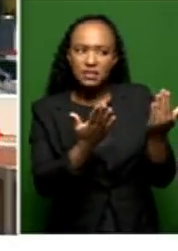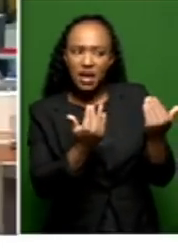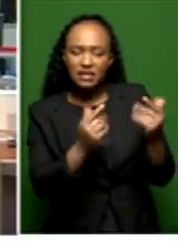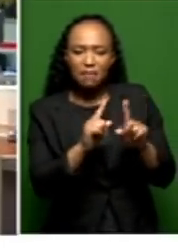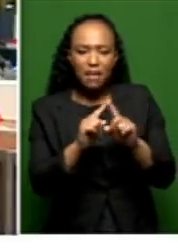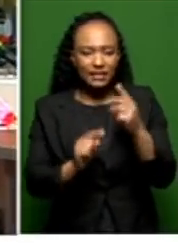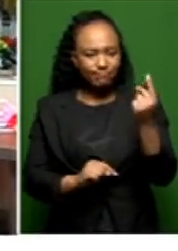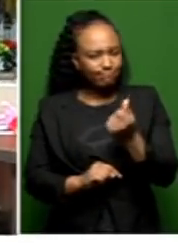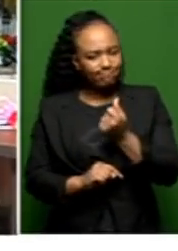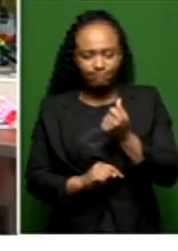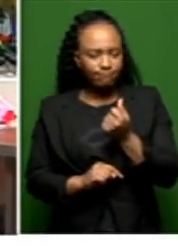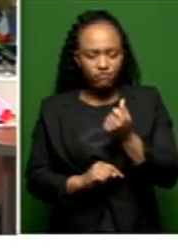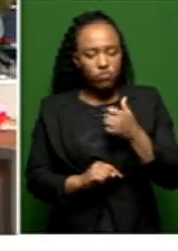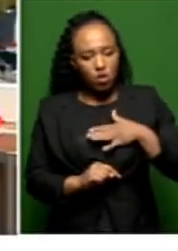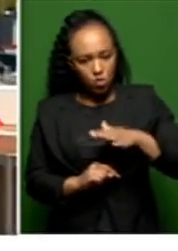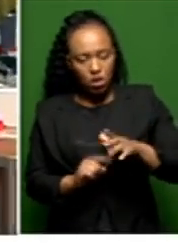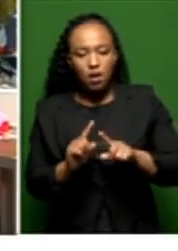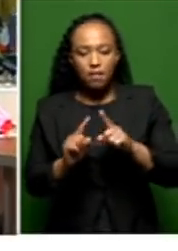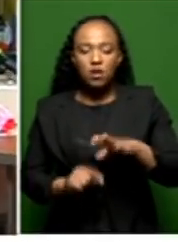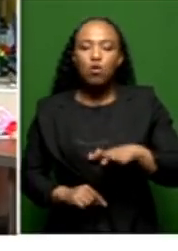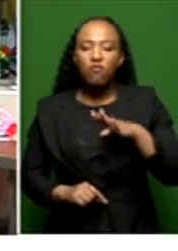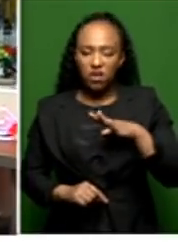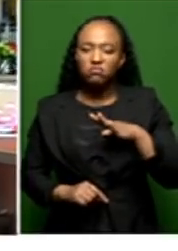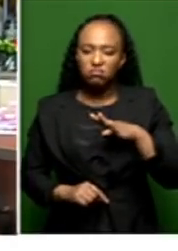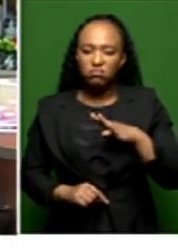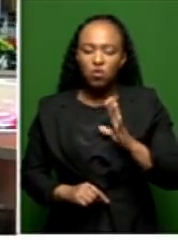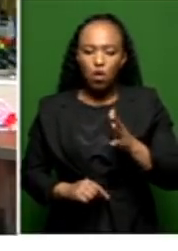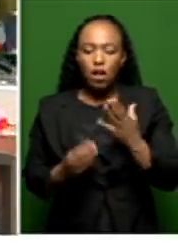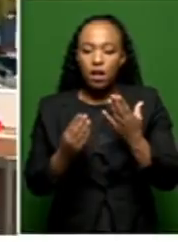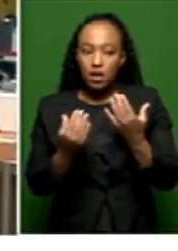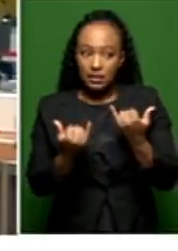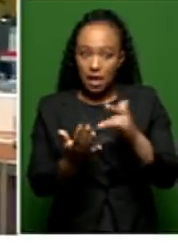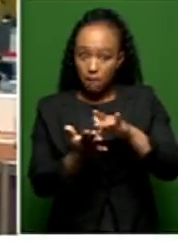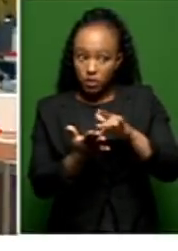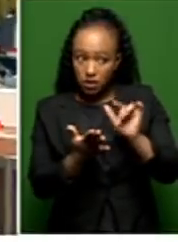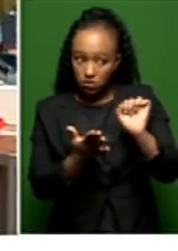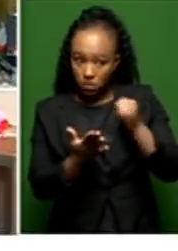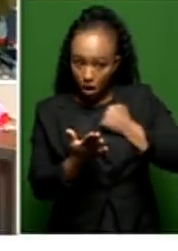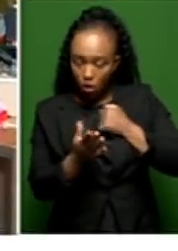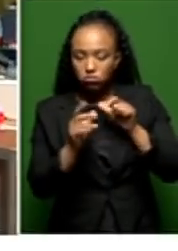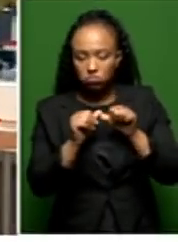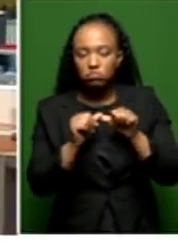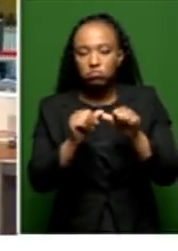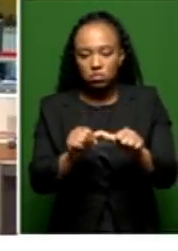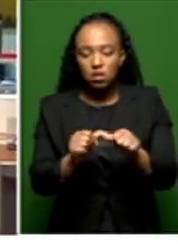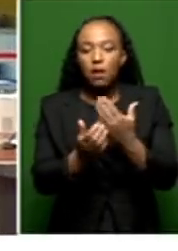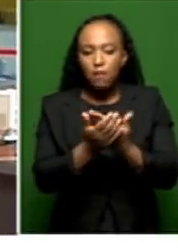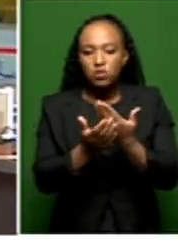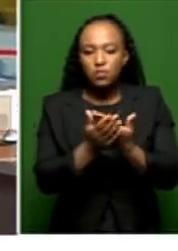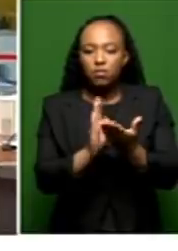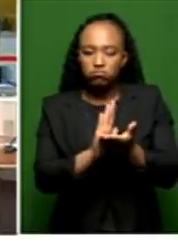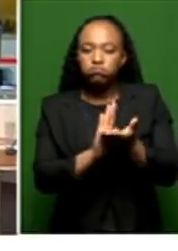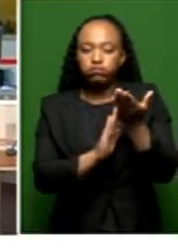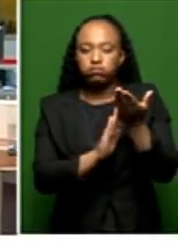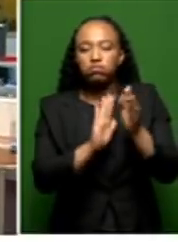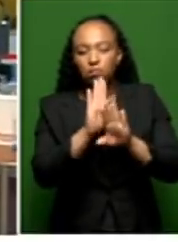want. However, we are still confident that we will maintain our current position and will even go a little bit higher